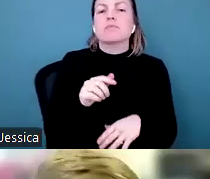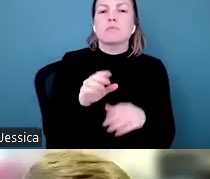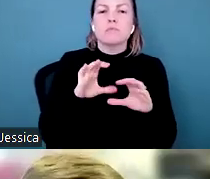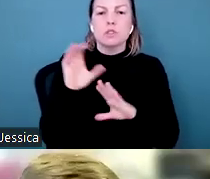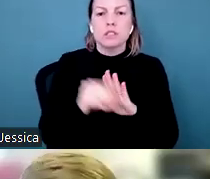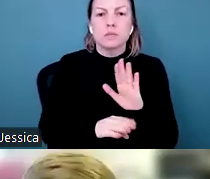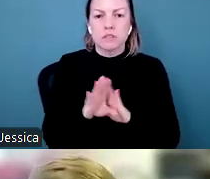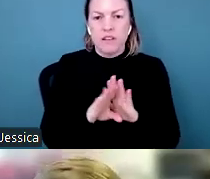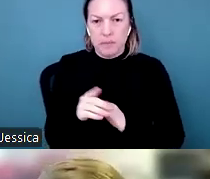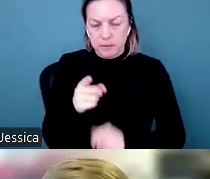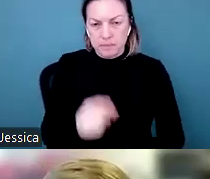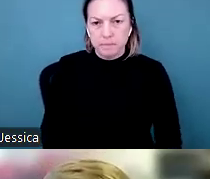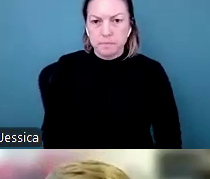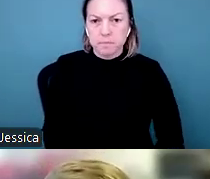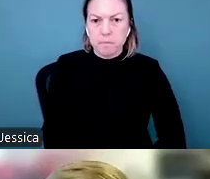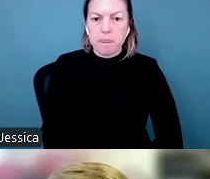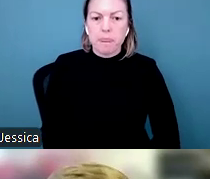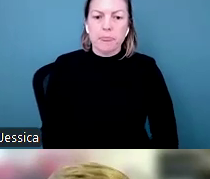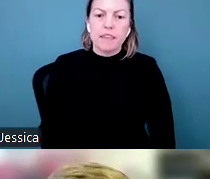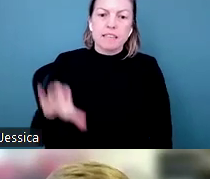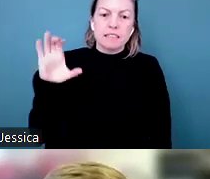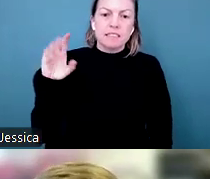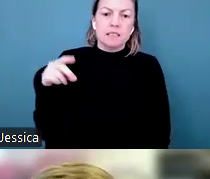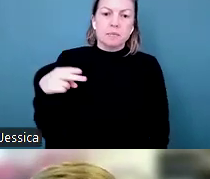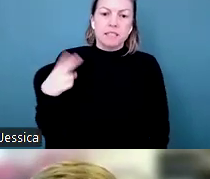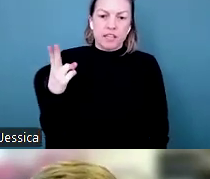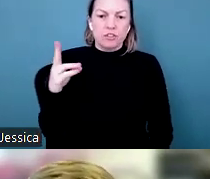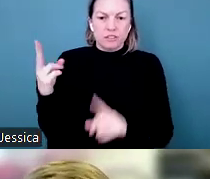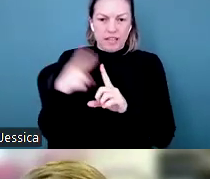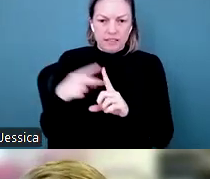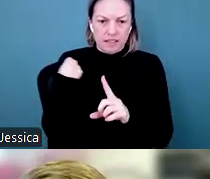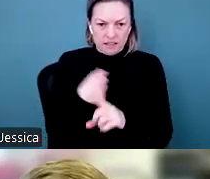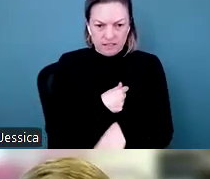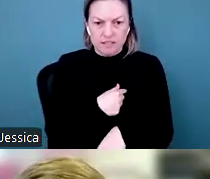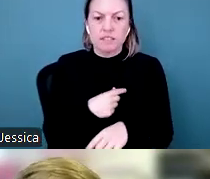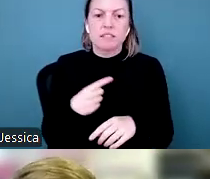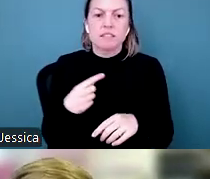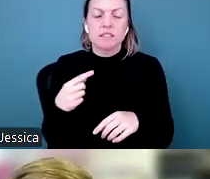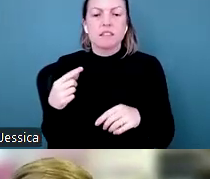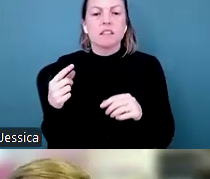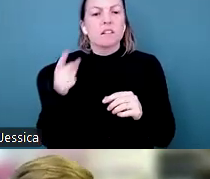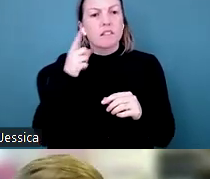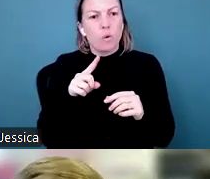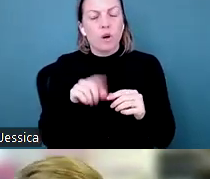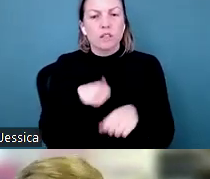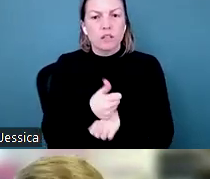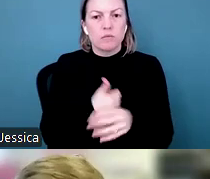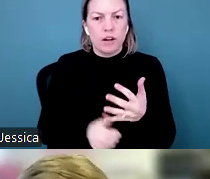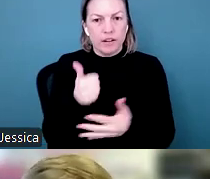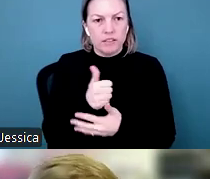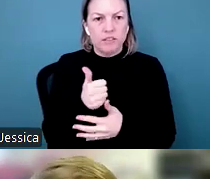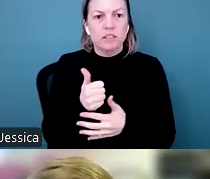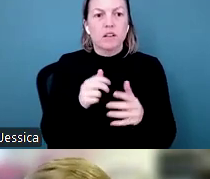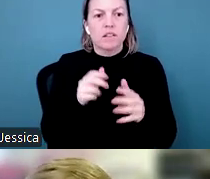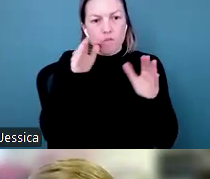And CDPH tasked us, UCSF Fresno and Valley Caregiver Resource Center with prioritizing the caregivers of Northern